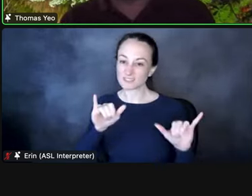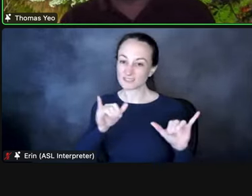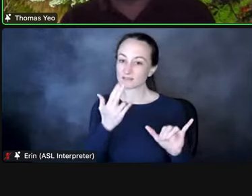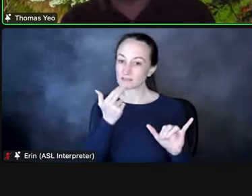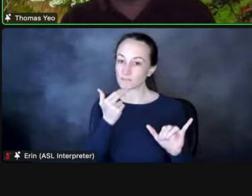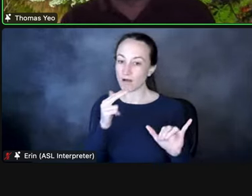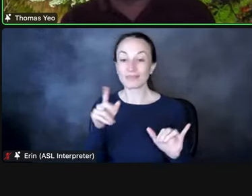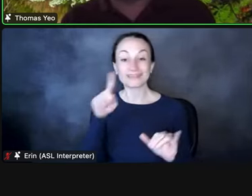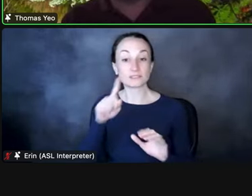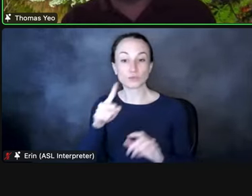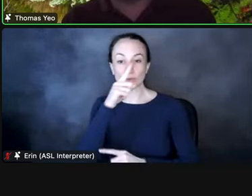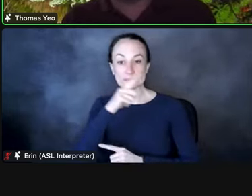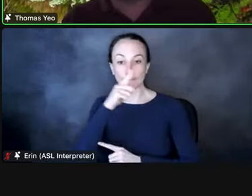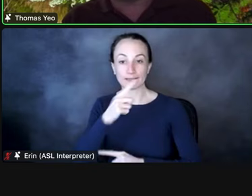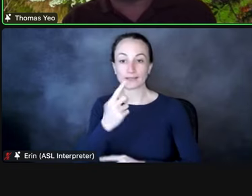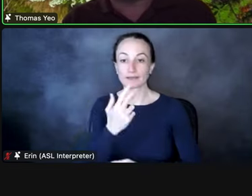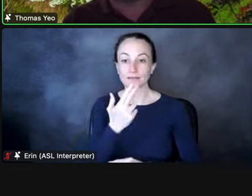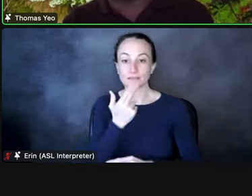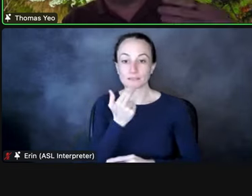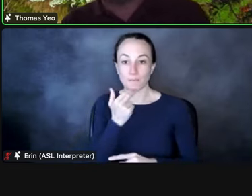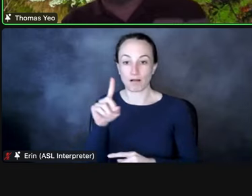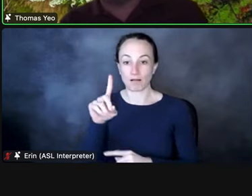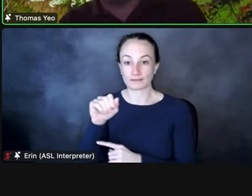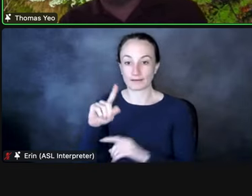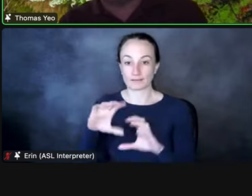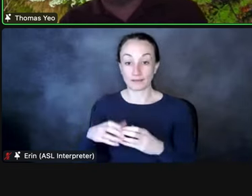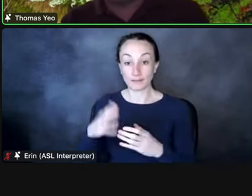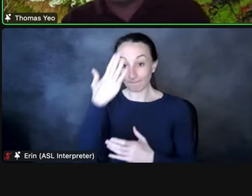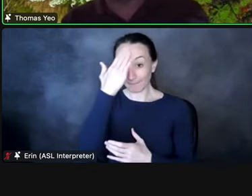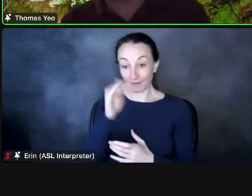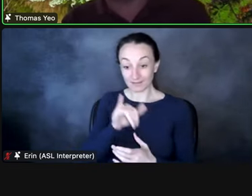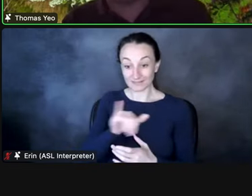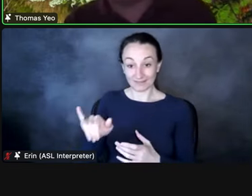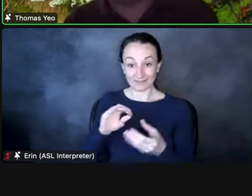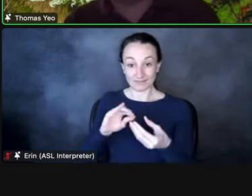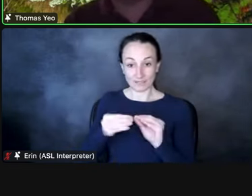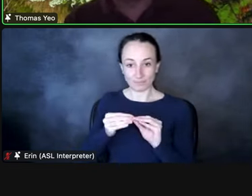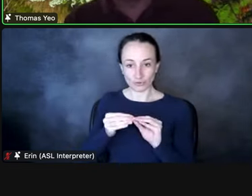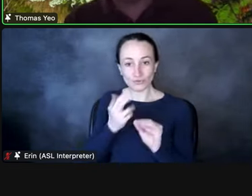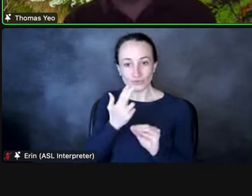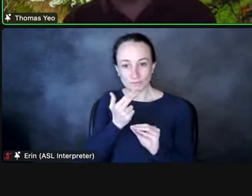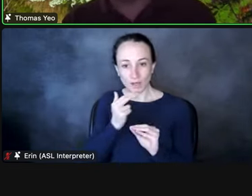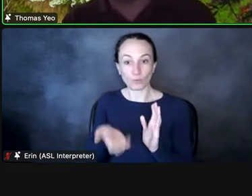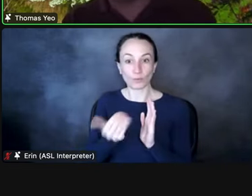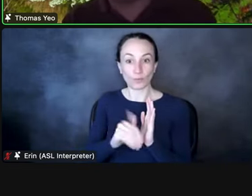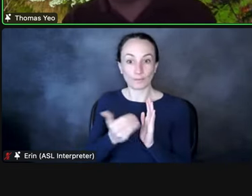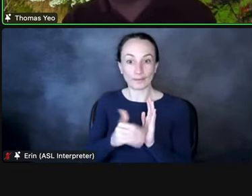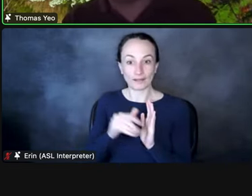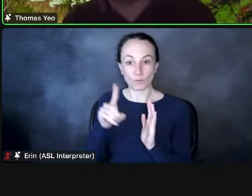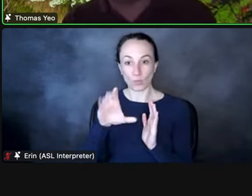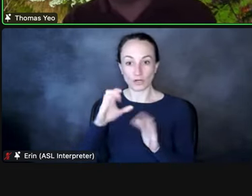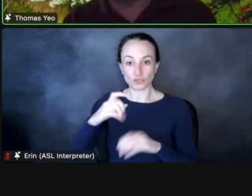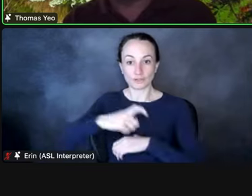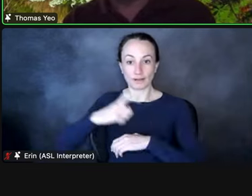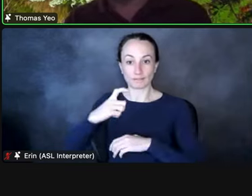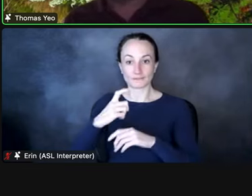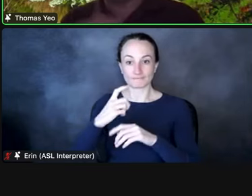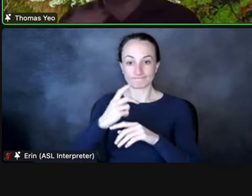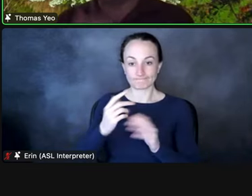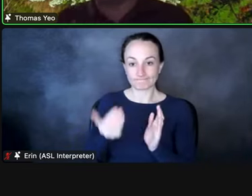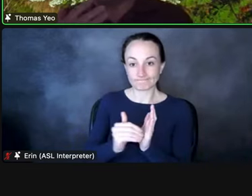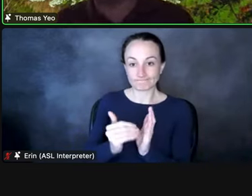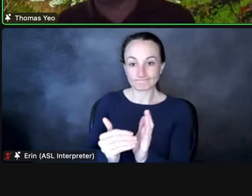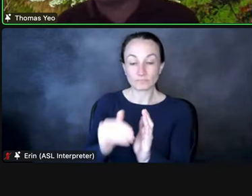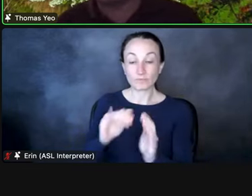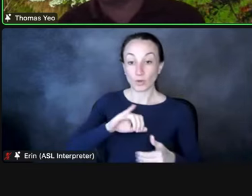course, since these numbers are quite small, we repeat the procedure 100 times. Y-axis is a prediction performance,